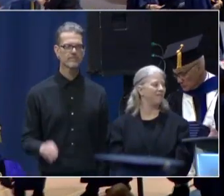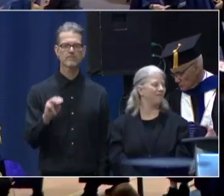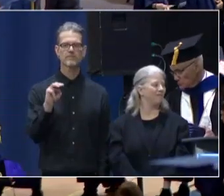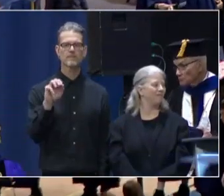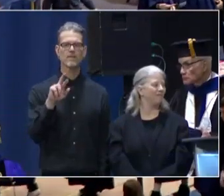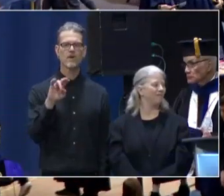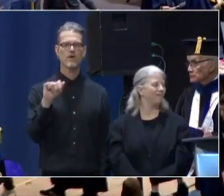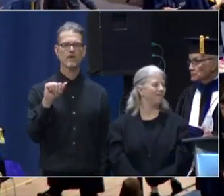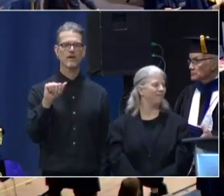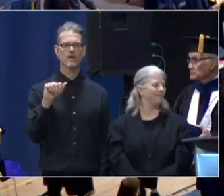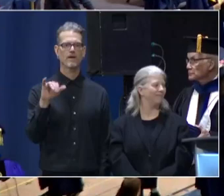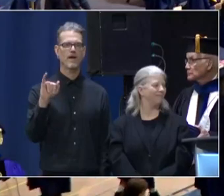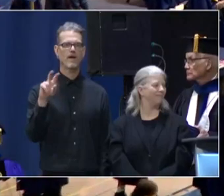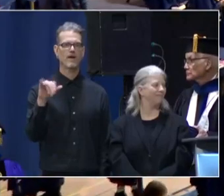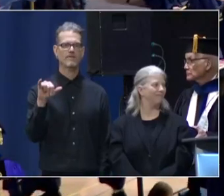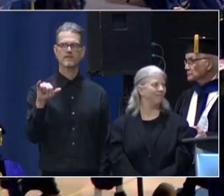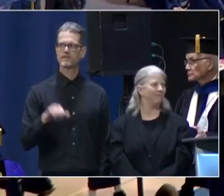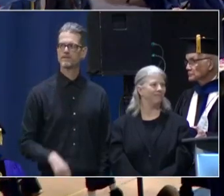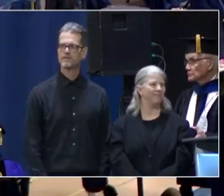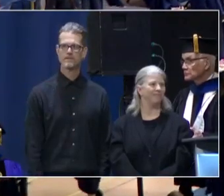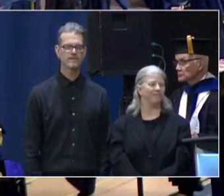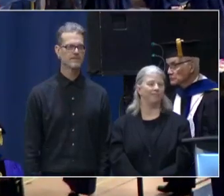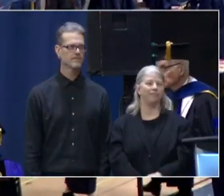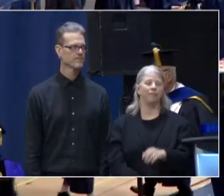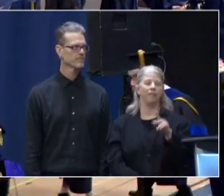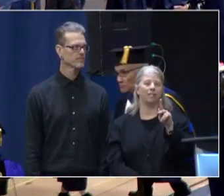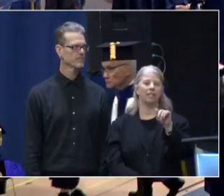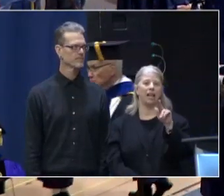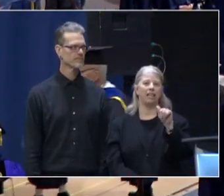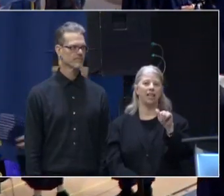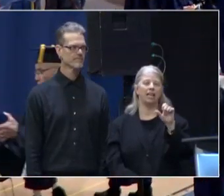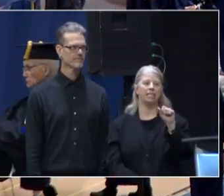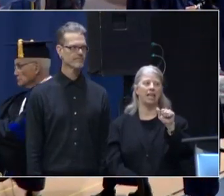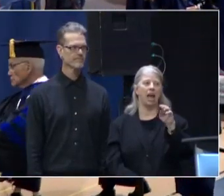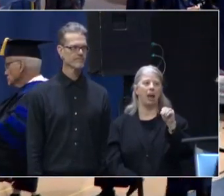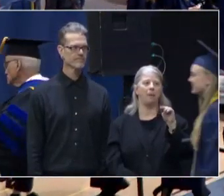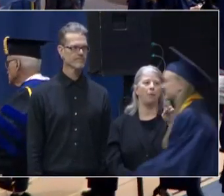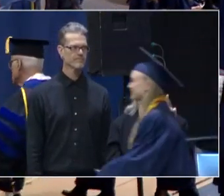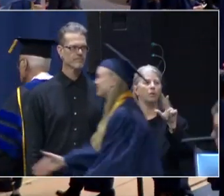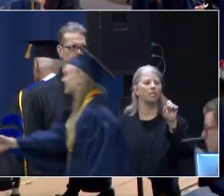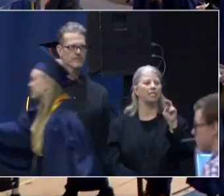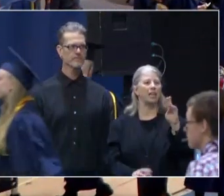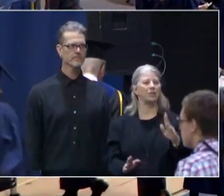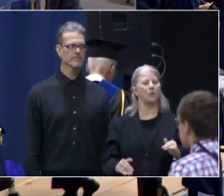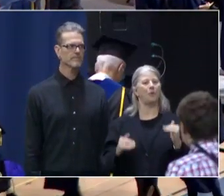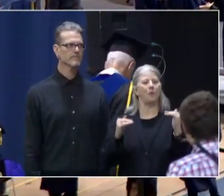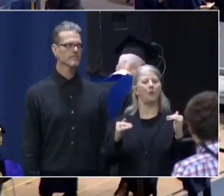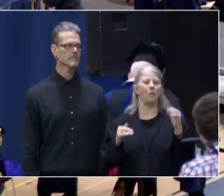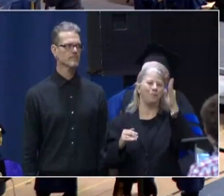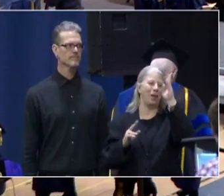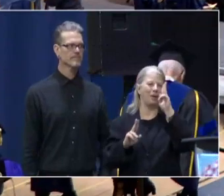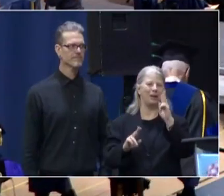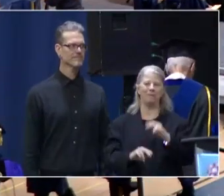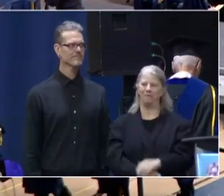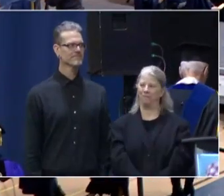Maria Ivy. Kayla Samuelson, cum laude.